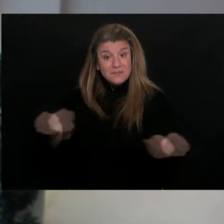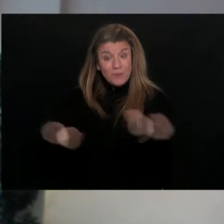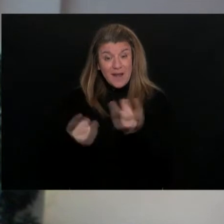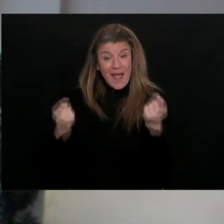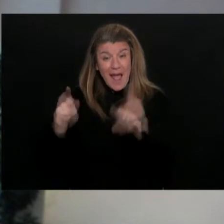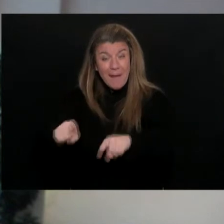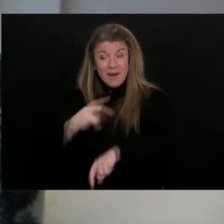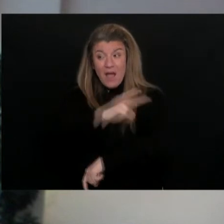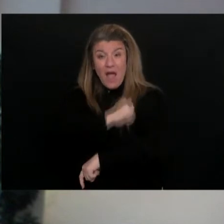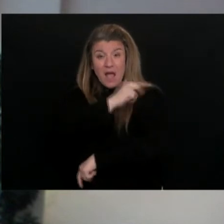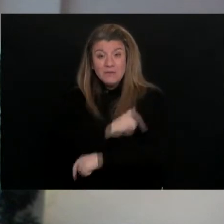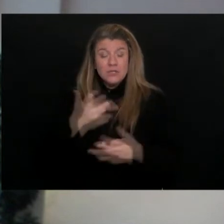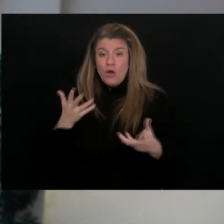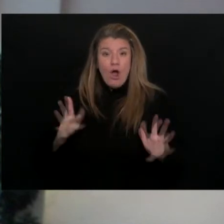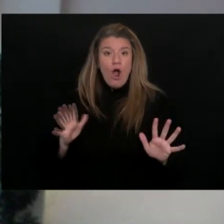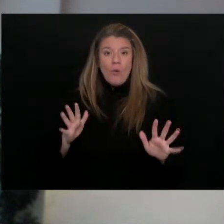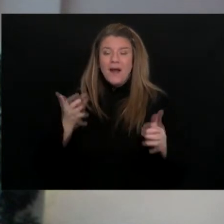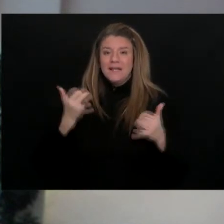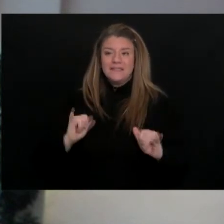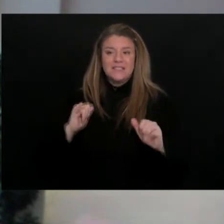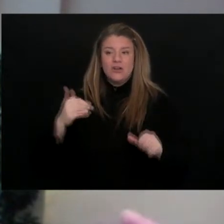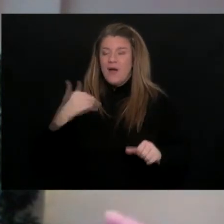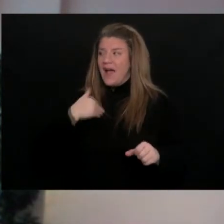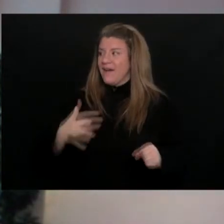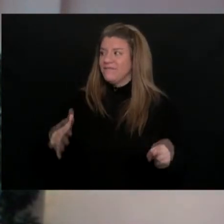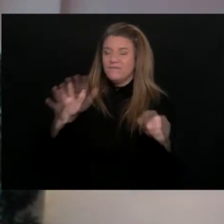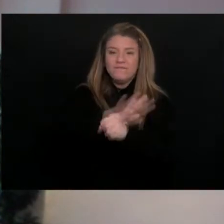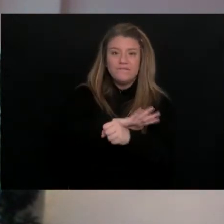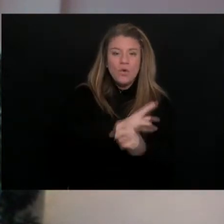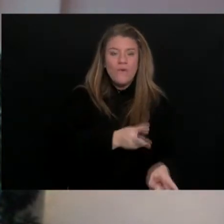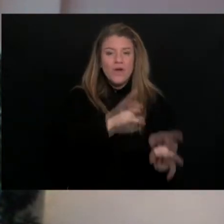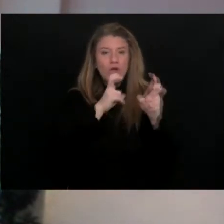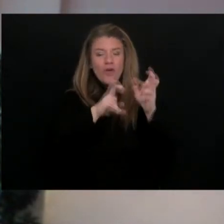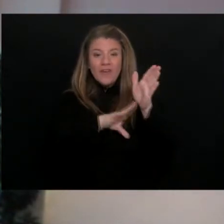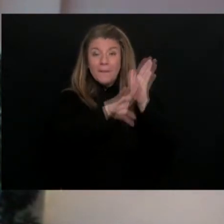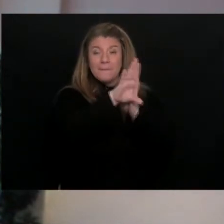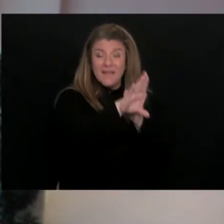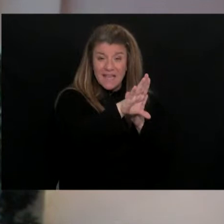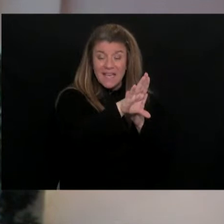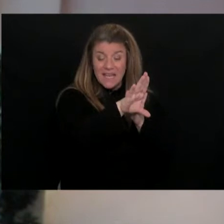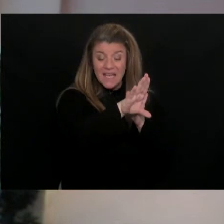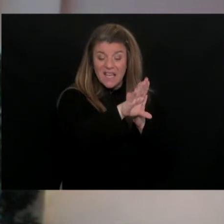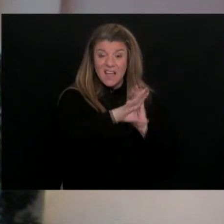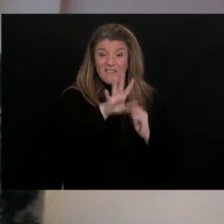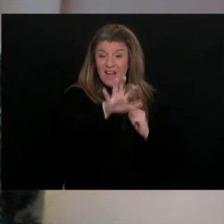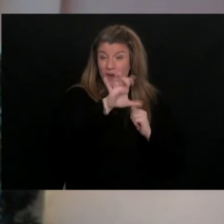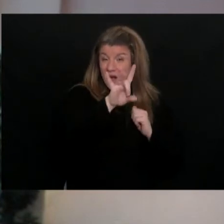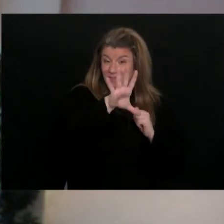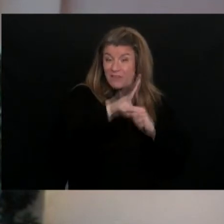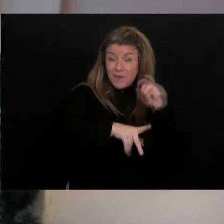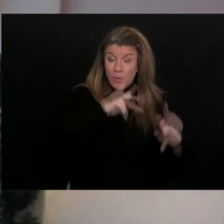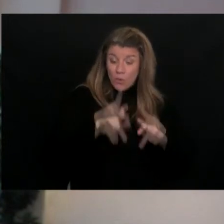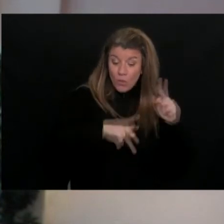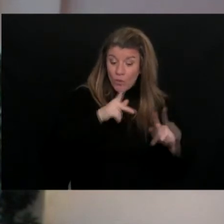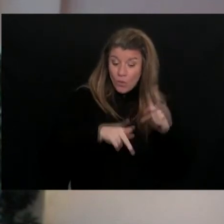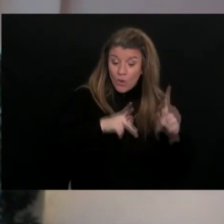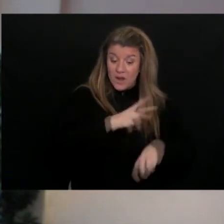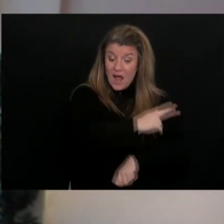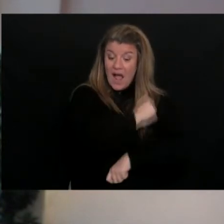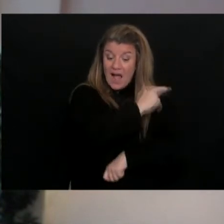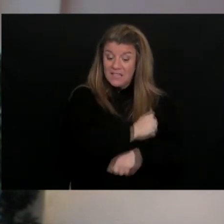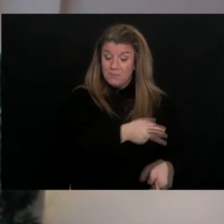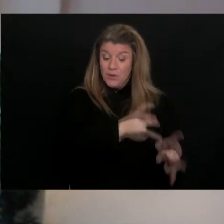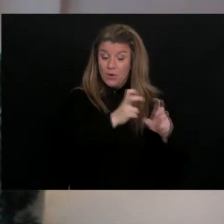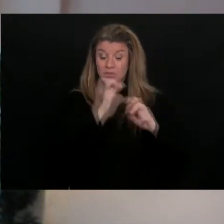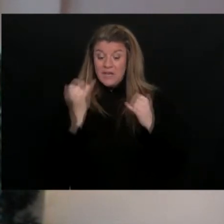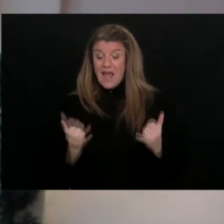already still half full with COVID from our peak of 1,012. We're at 585 people in hospital beds